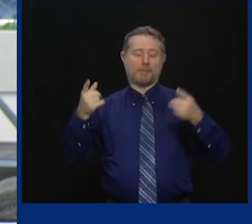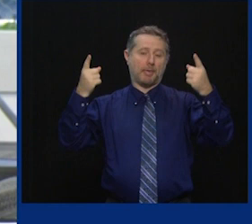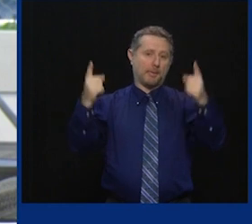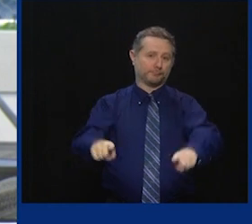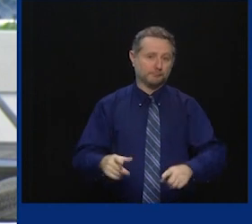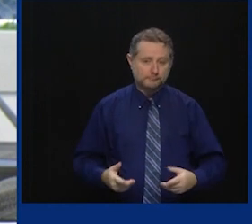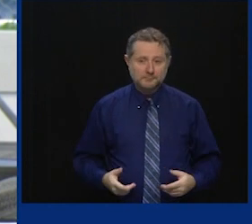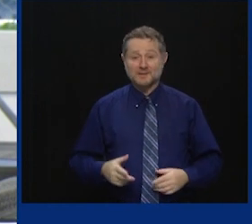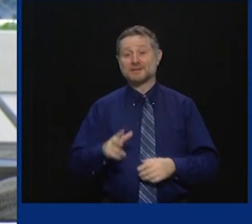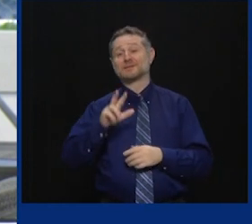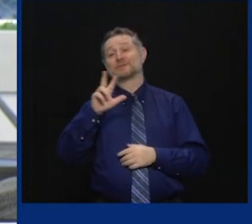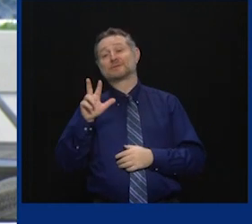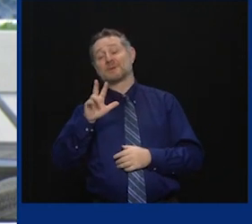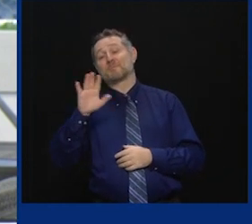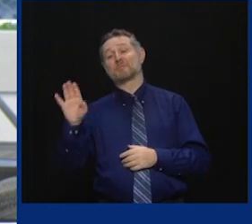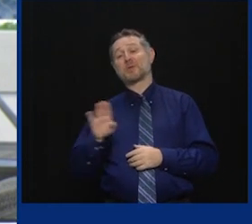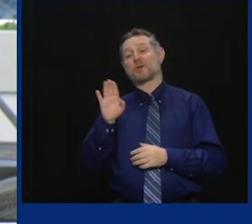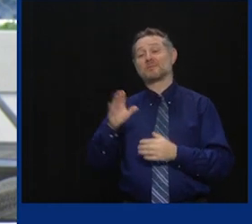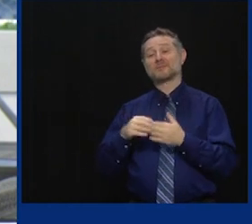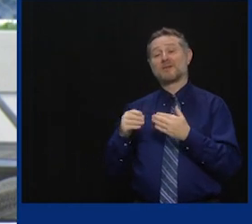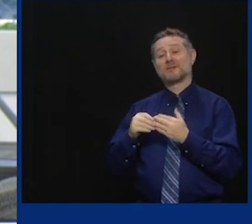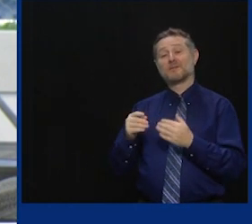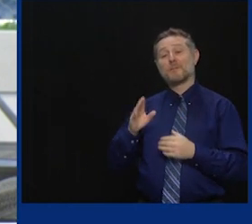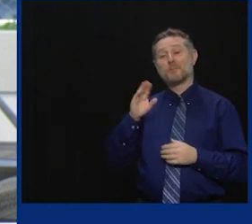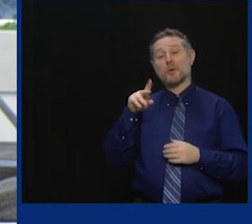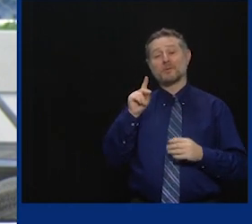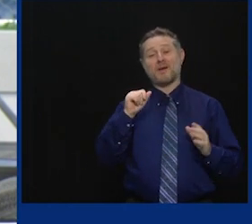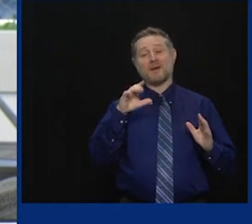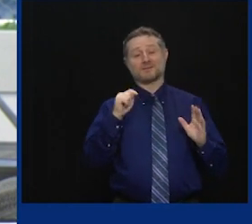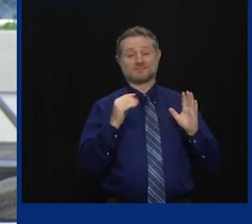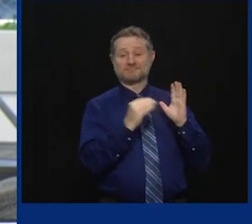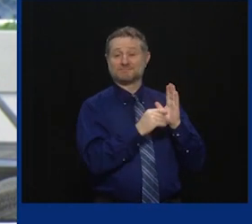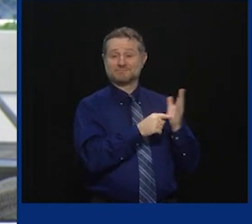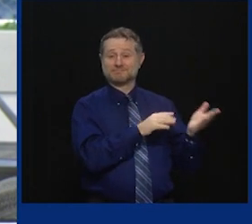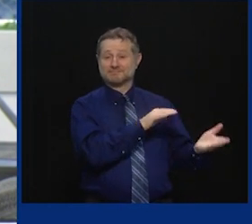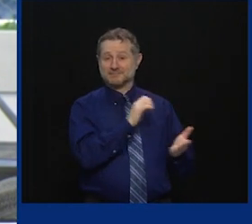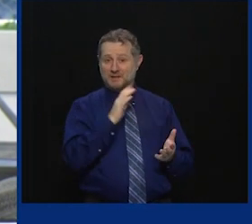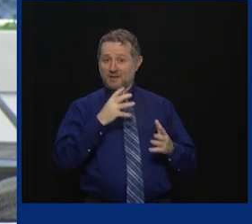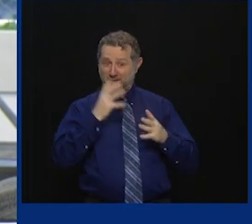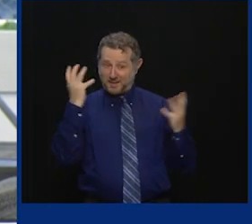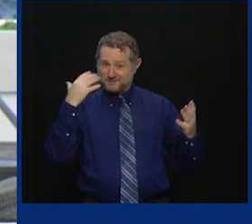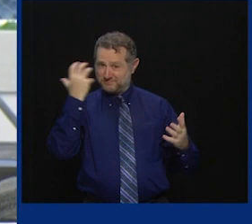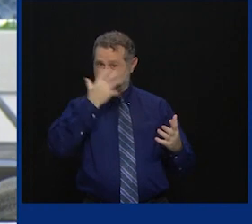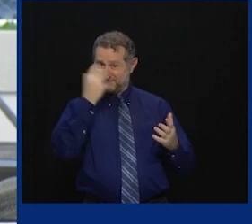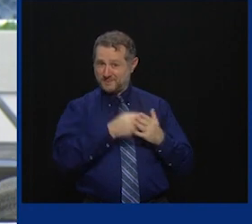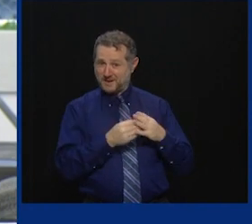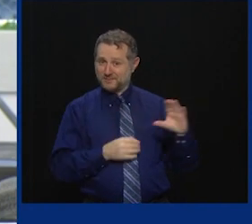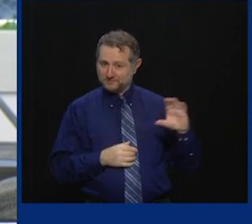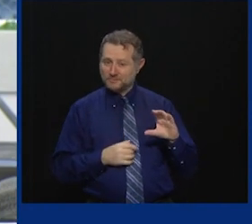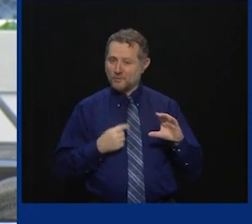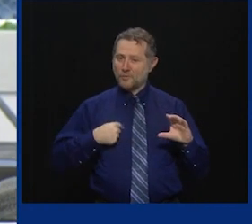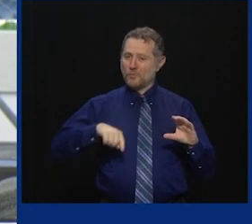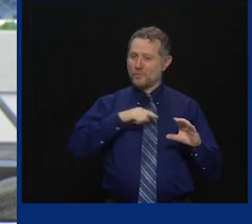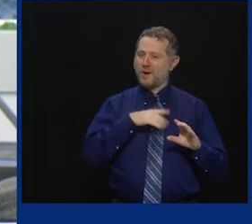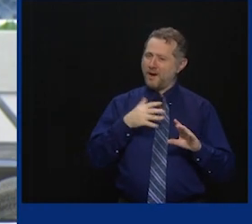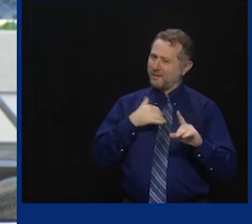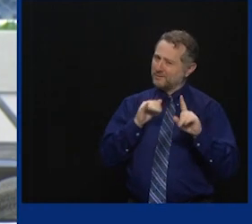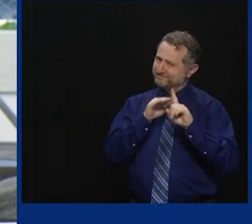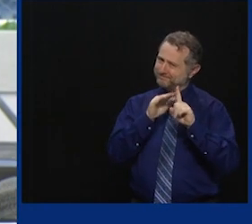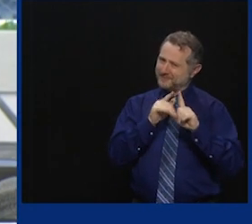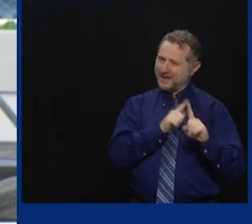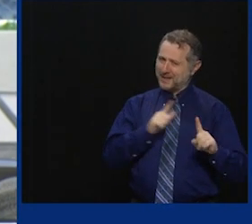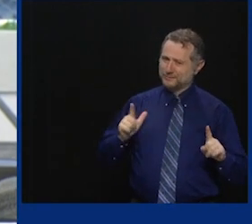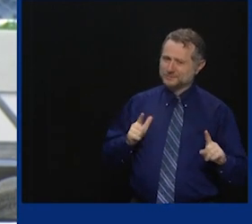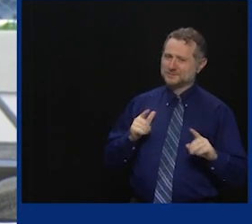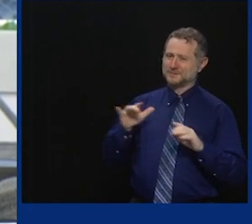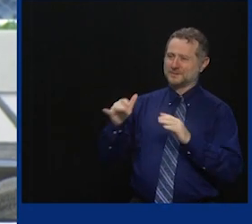billion bond act. Sounds like a lot, right? I'm going back to the legislature, and I'm going to ask the legislature in my